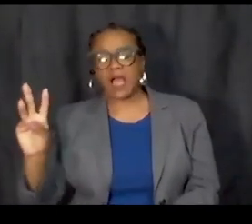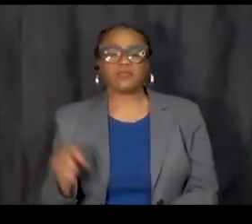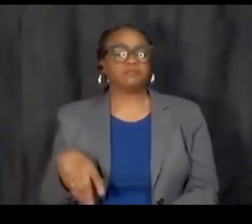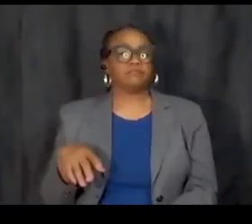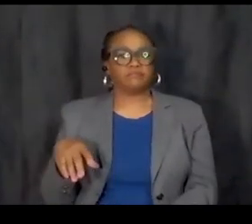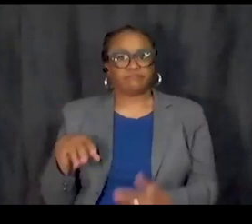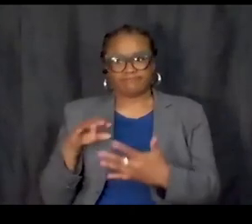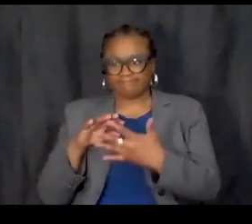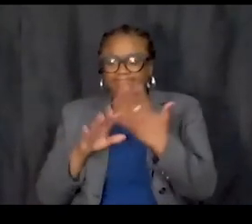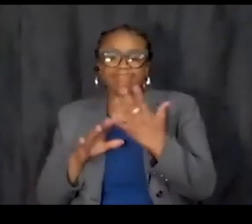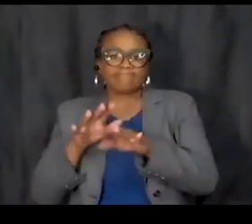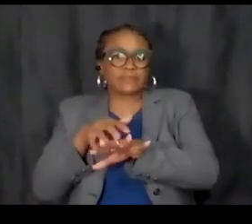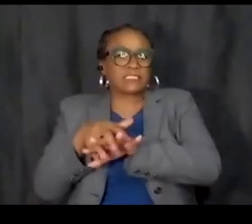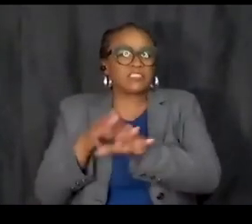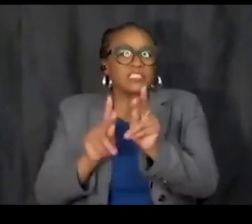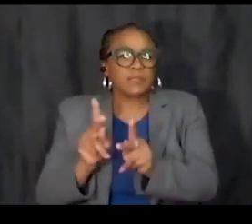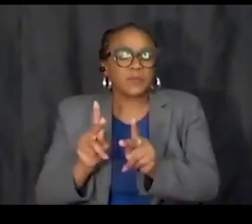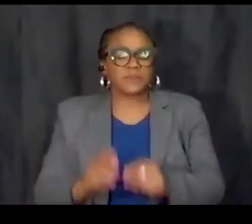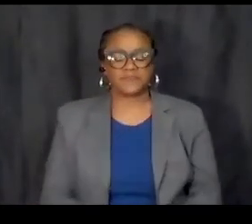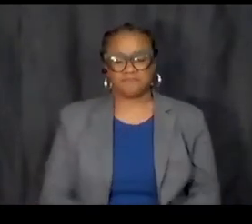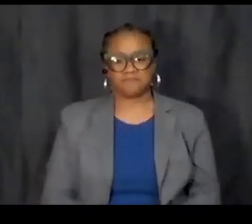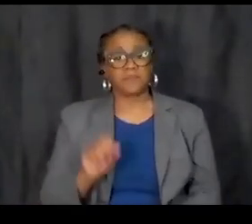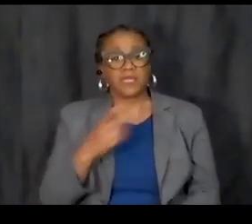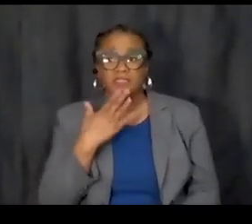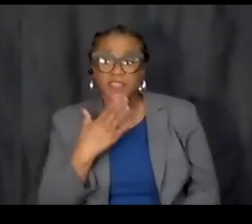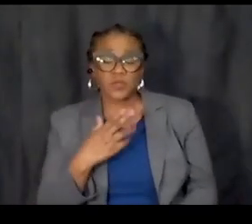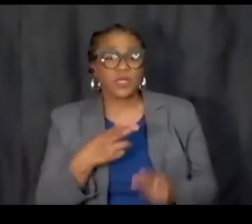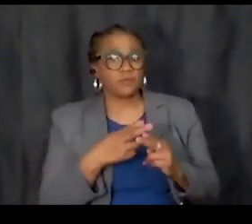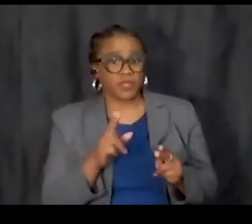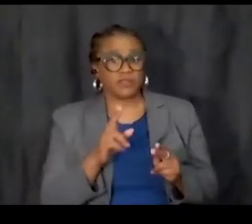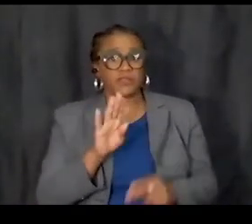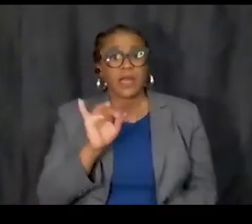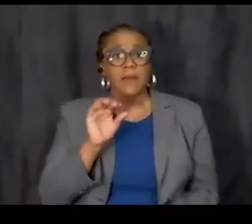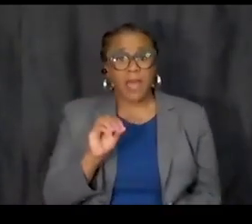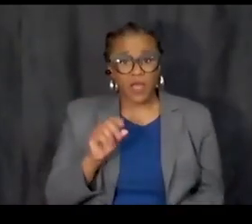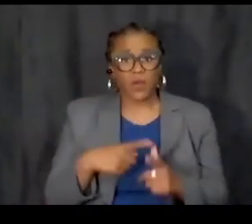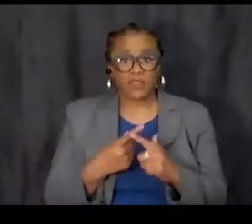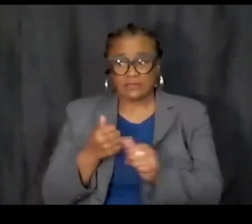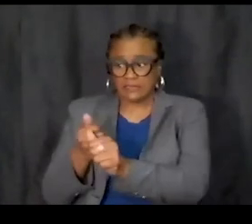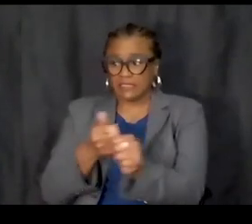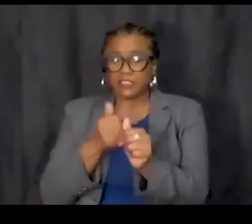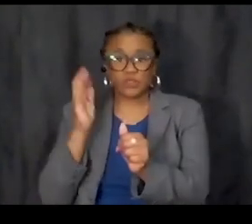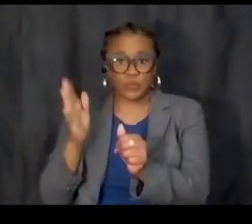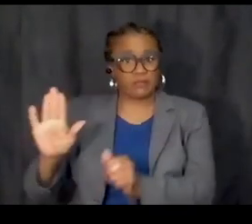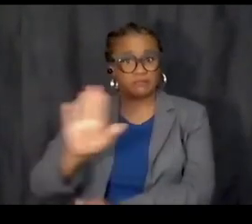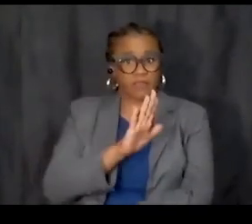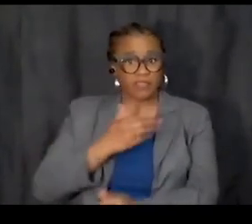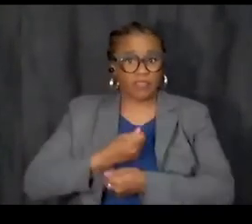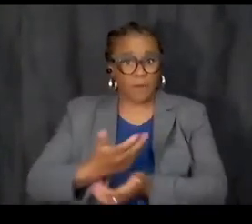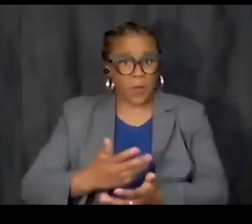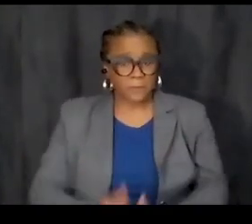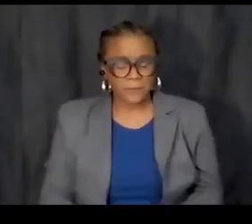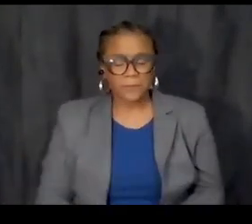Thank you so much, everyone. I'll do brief bio, and after I do each person's bio, I'll let them go directly into reading their